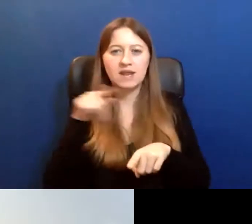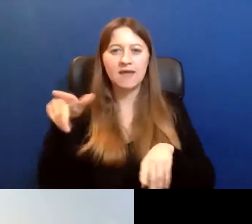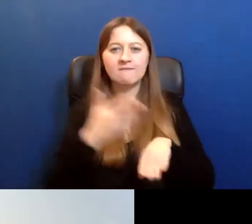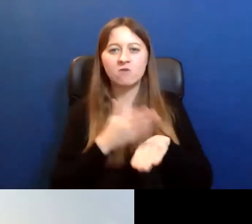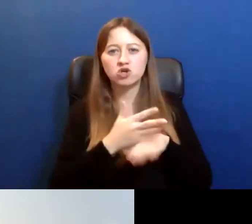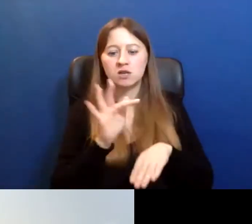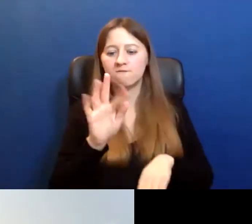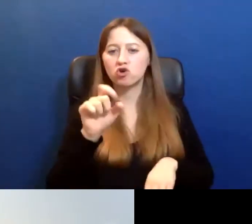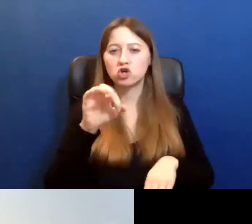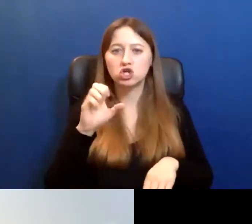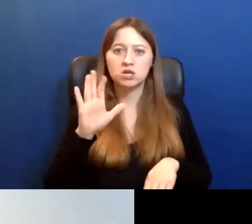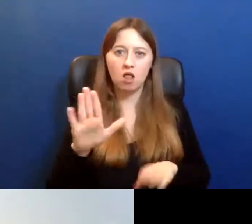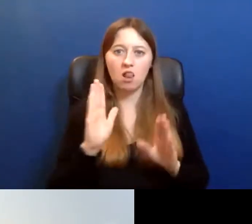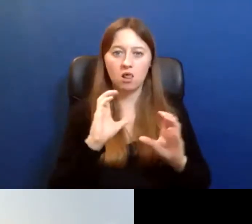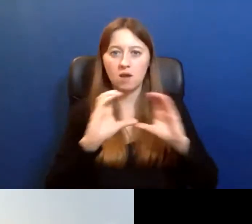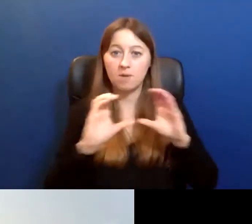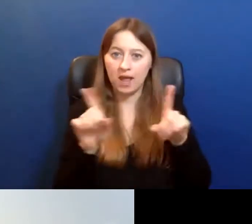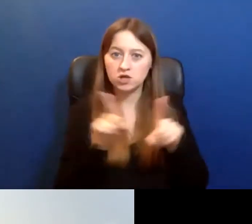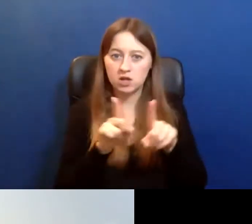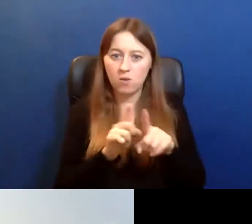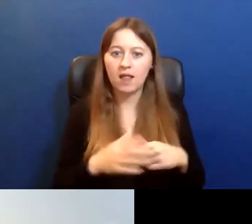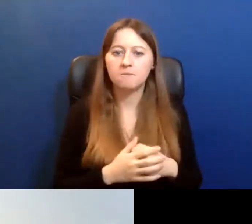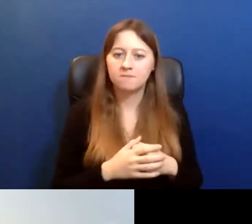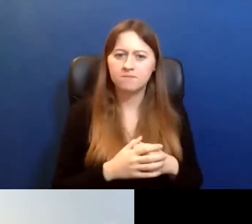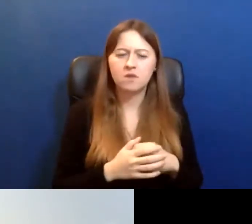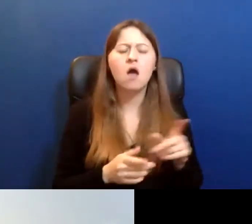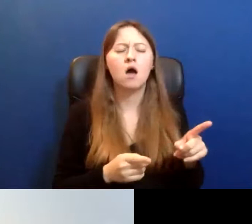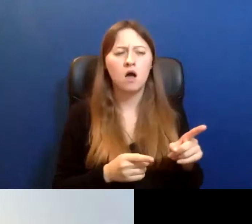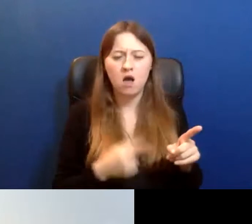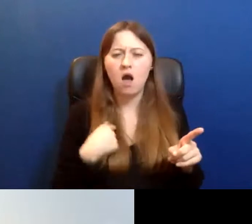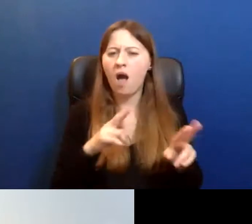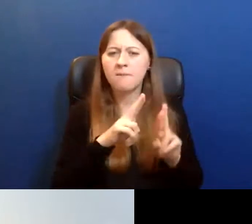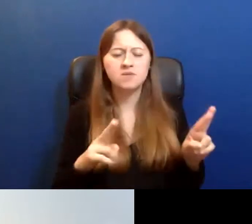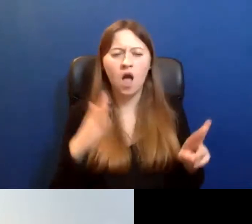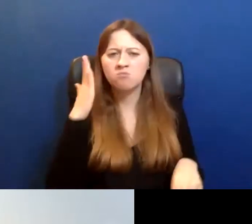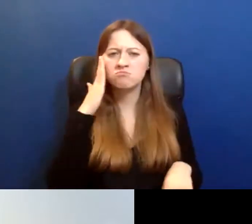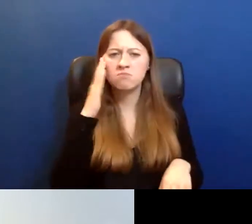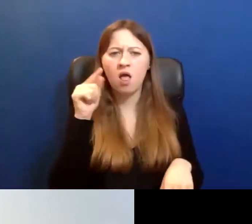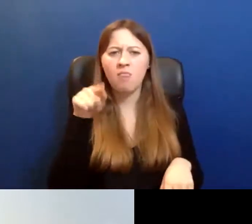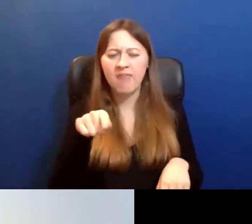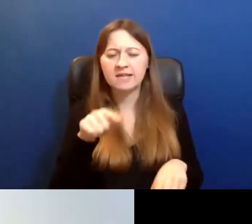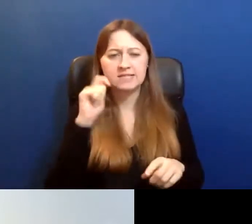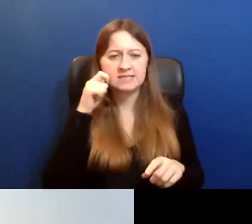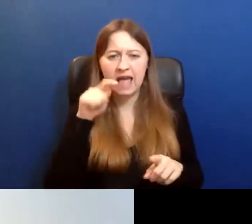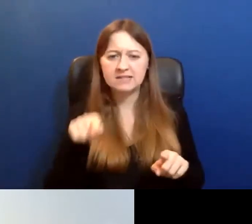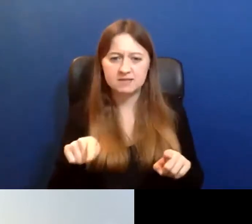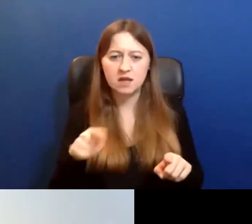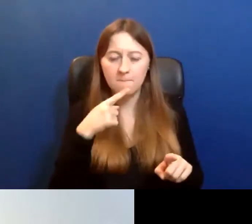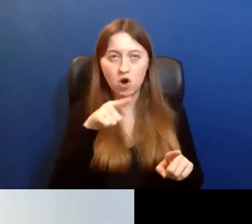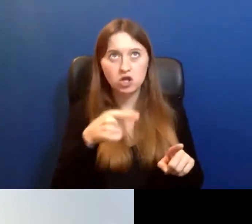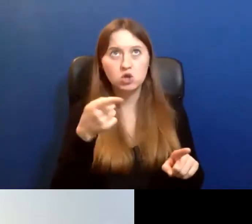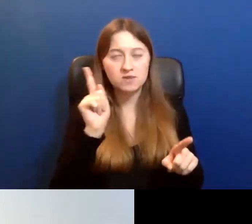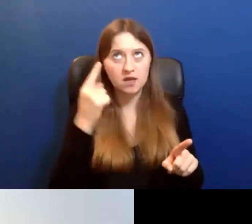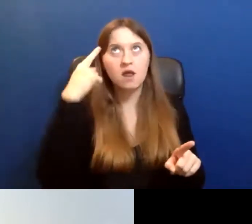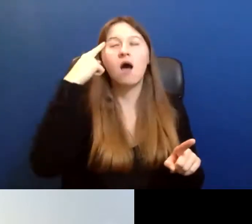communication as well. Yes, I'm not actually familiar with that test, but actually you have got me thinking about another type of